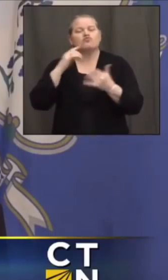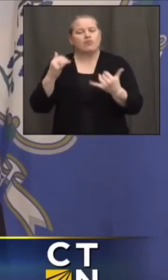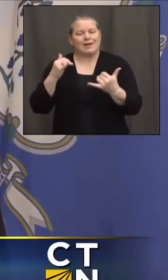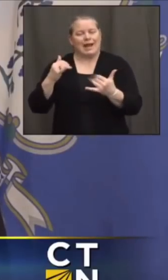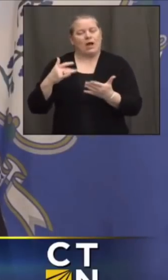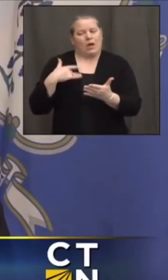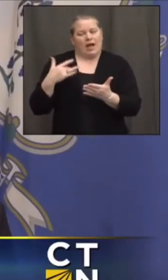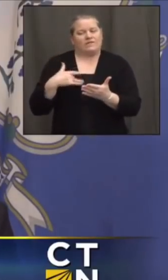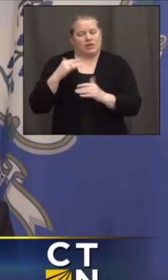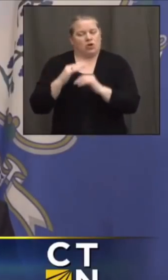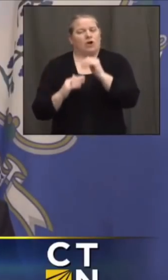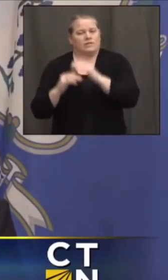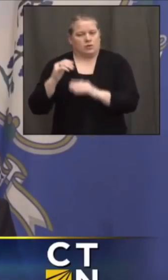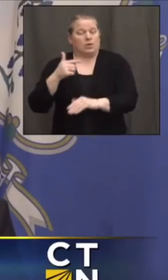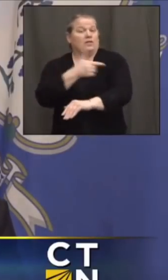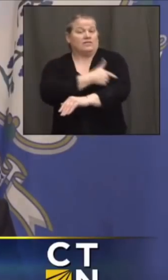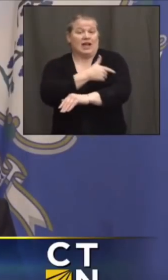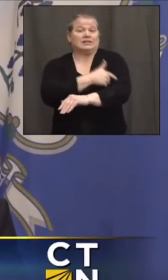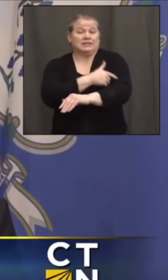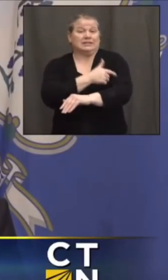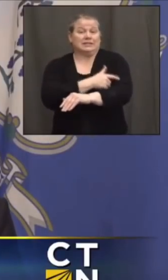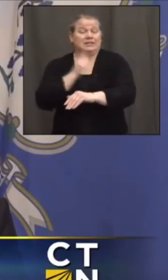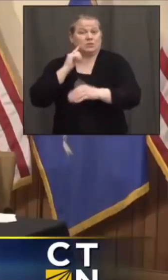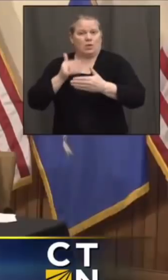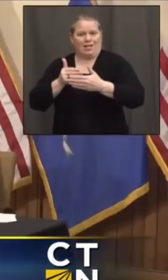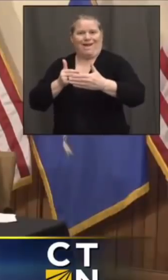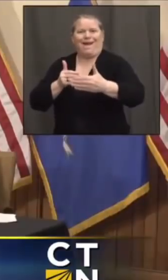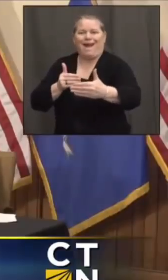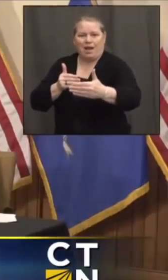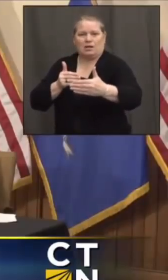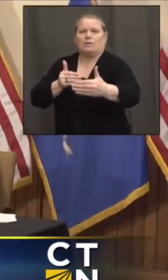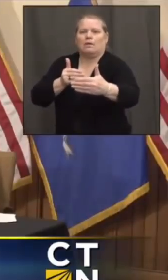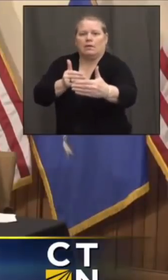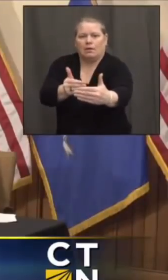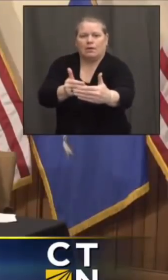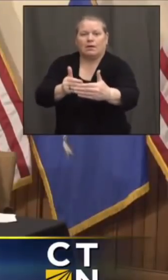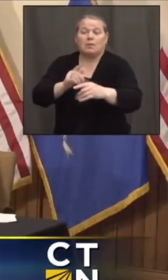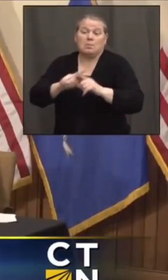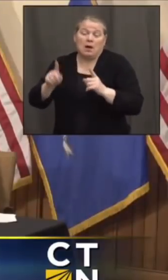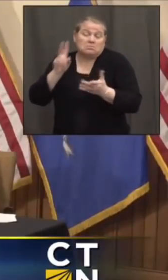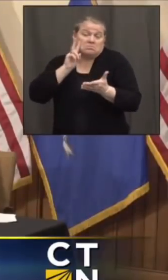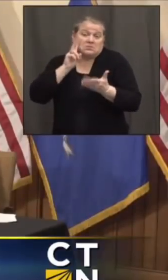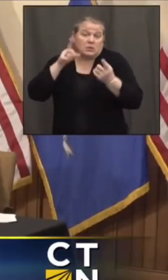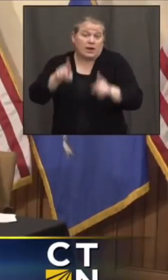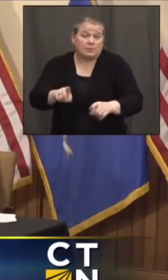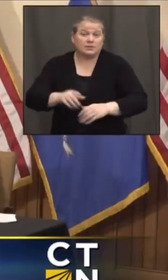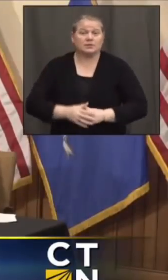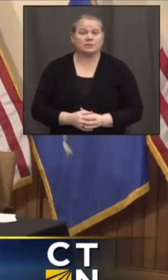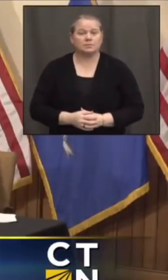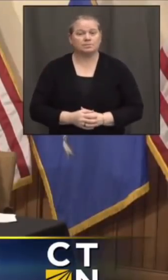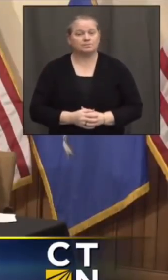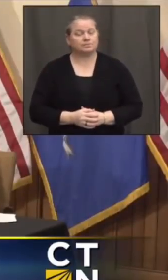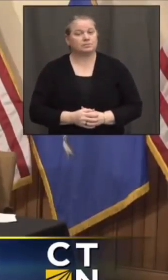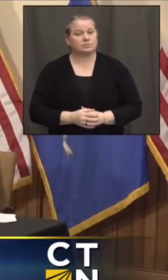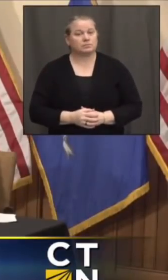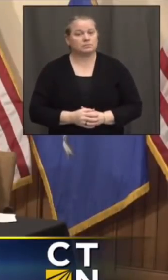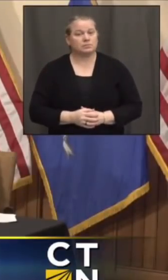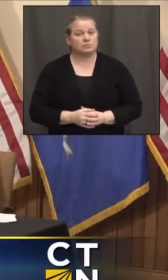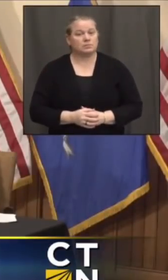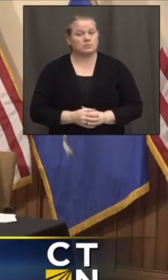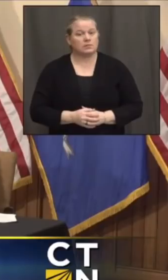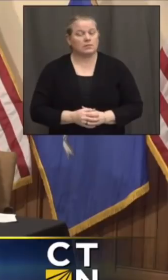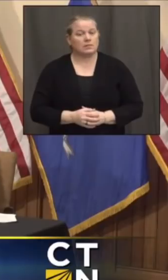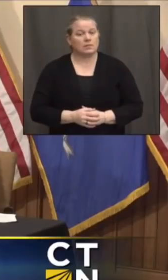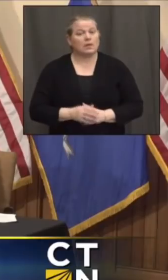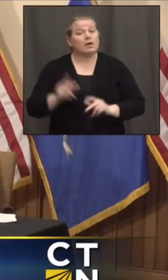ahead of that risk, but time will tell. And are residents at state mental health facilities going to get vaccinated soon? Are